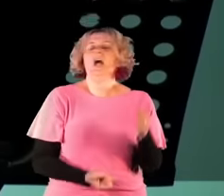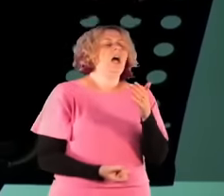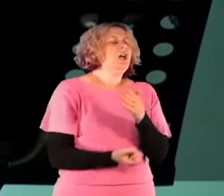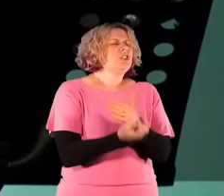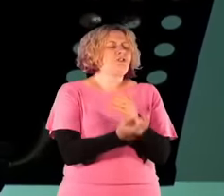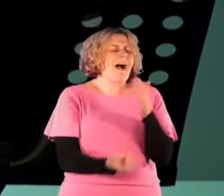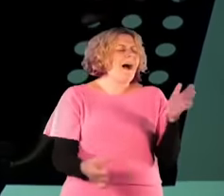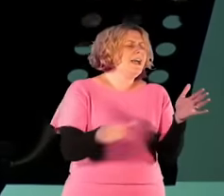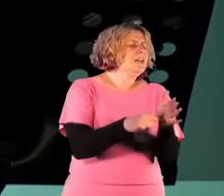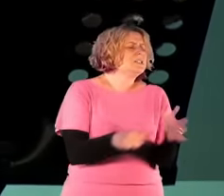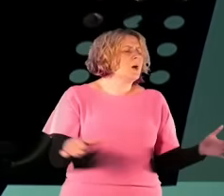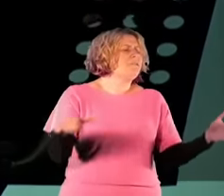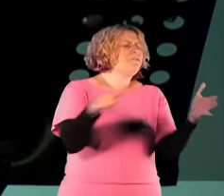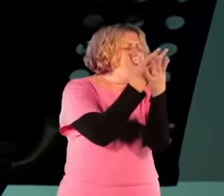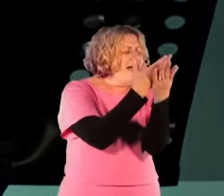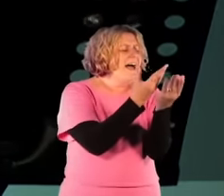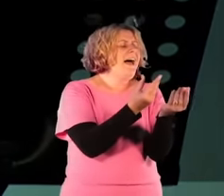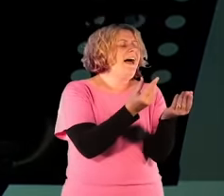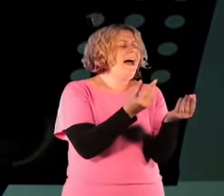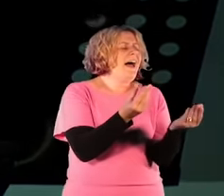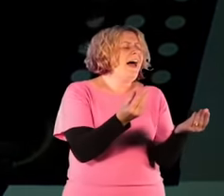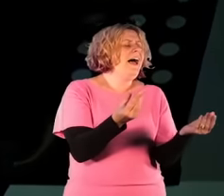returns and trials will